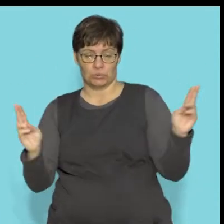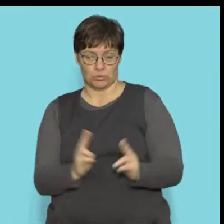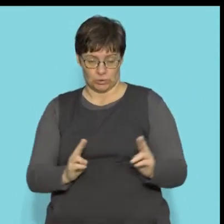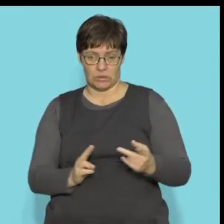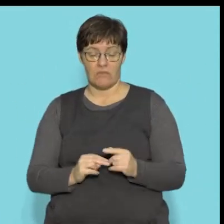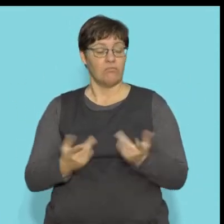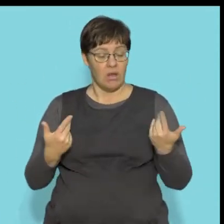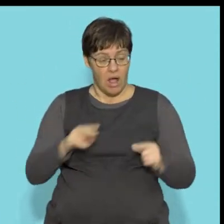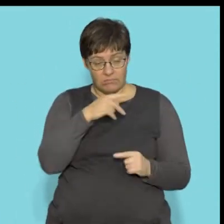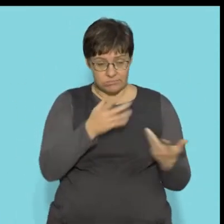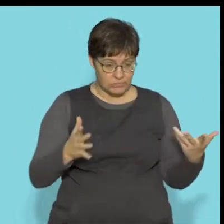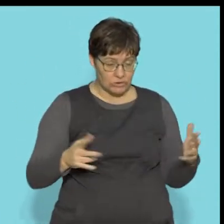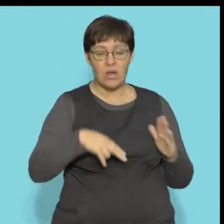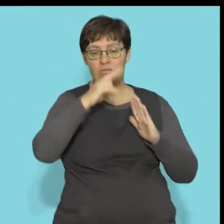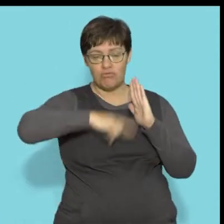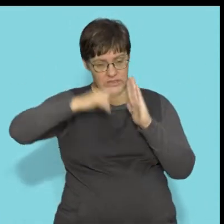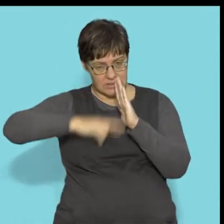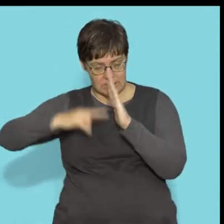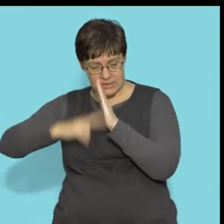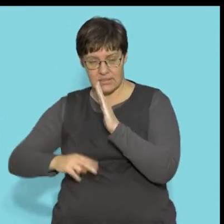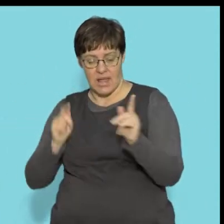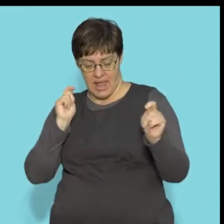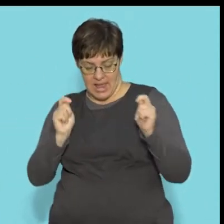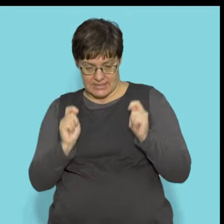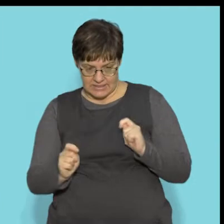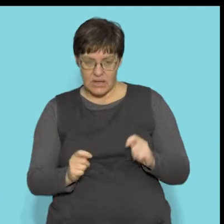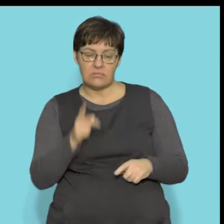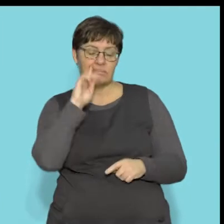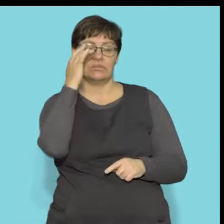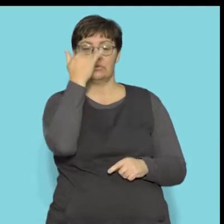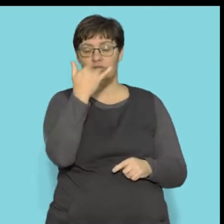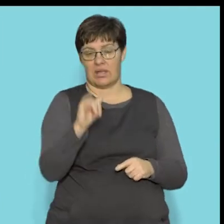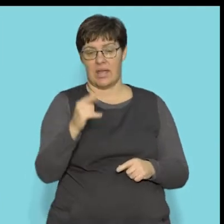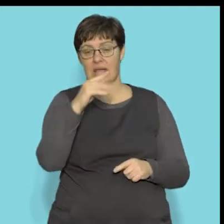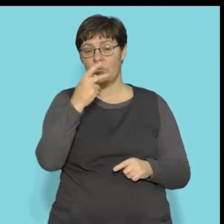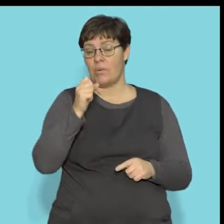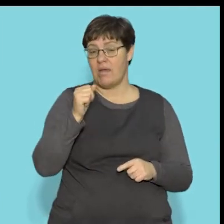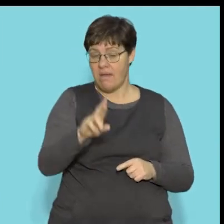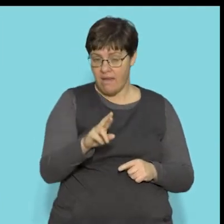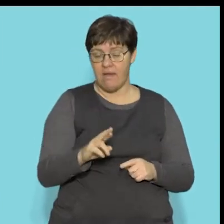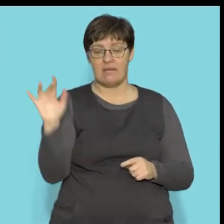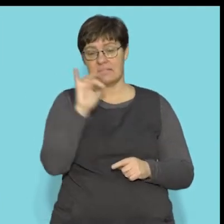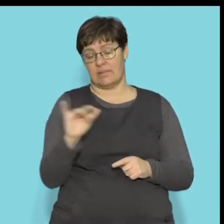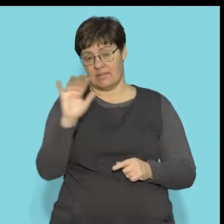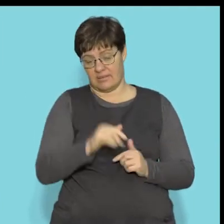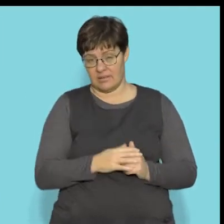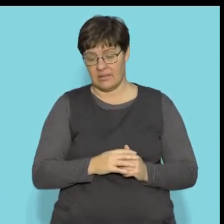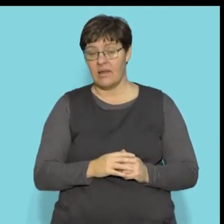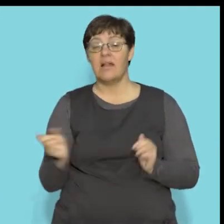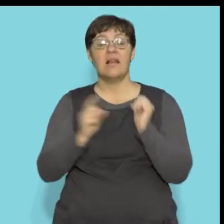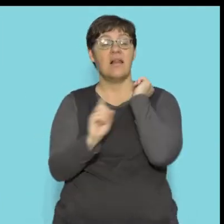paragraph, read through it, edit it in order to check grammar and spelling,